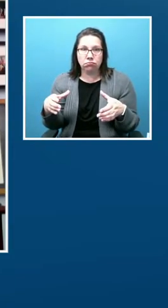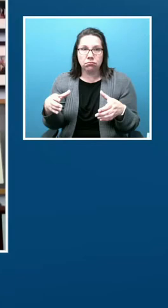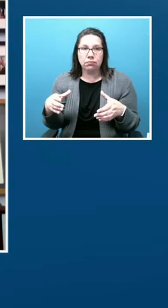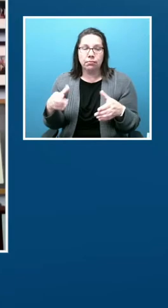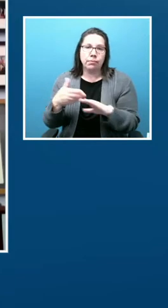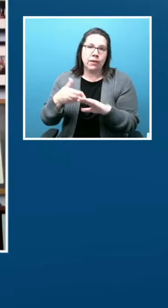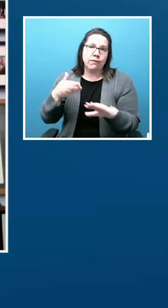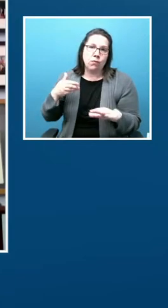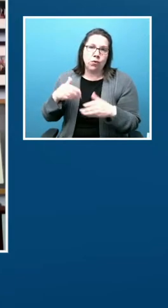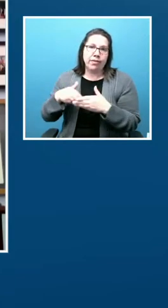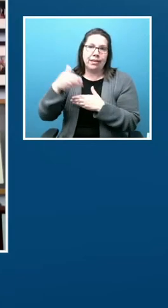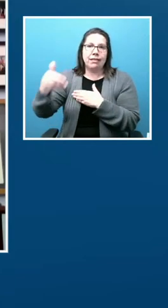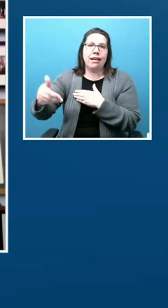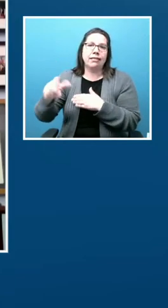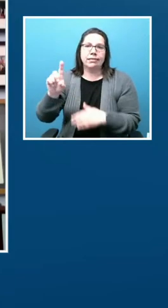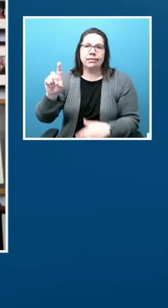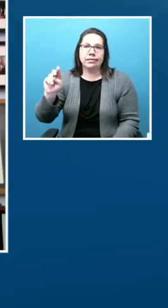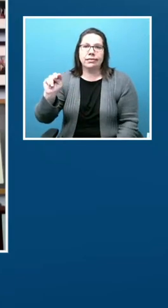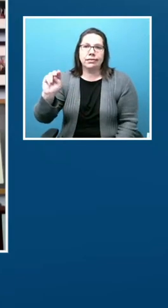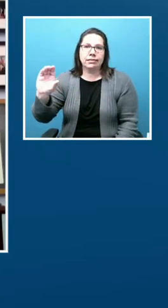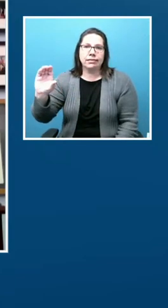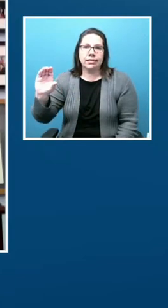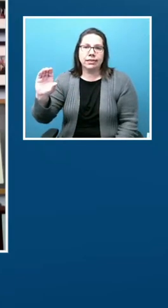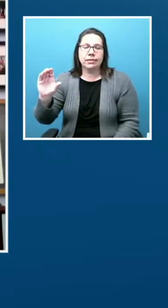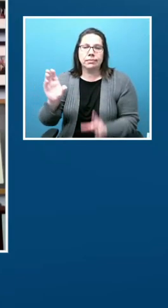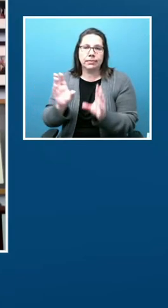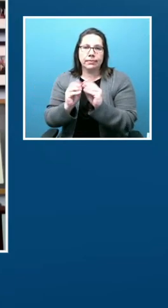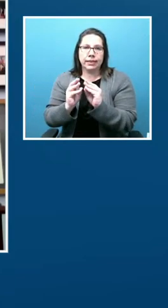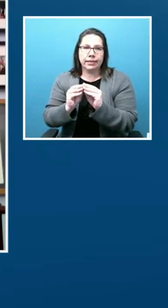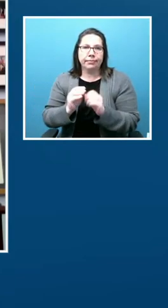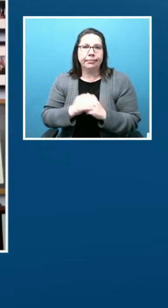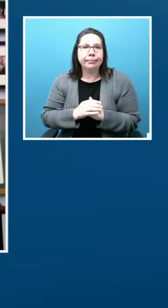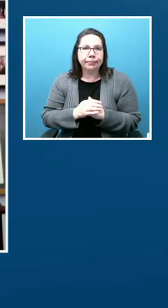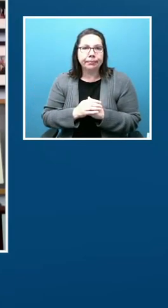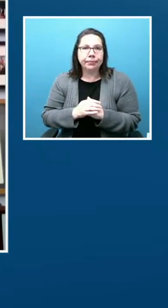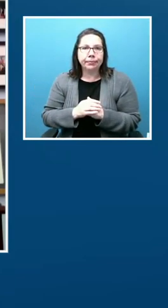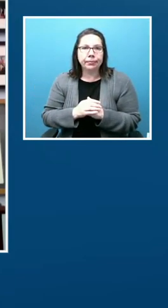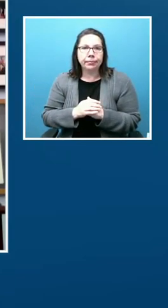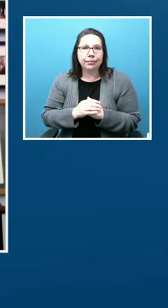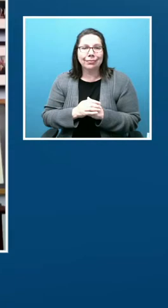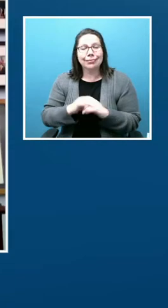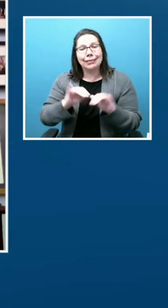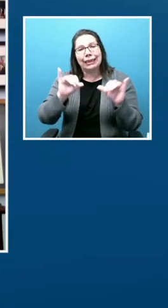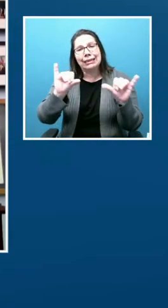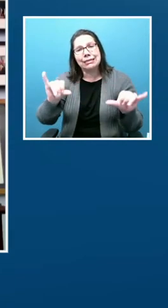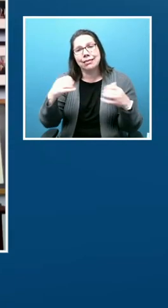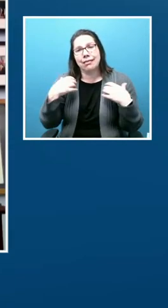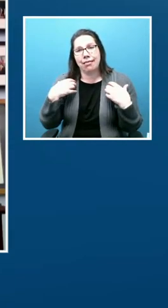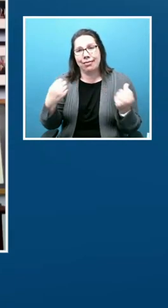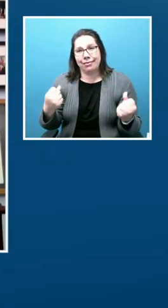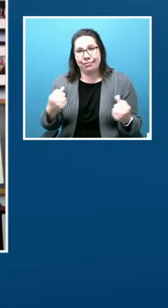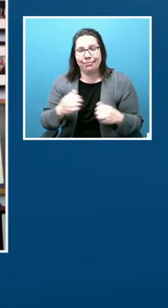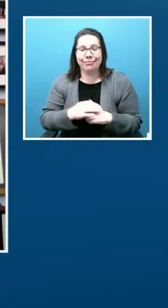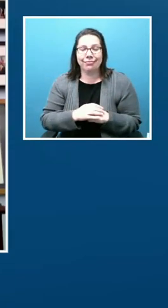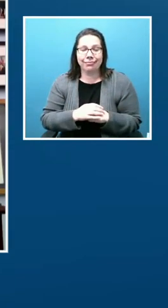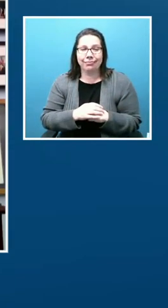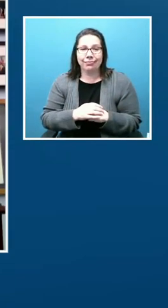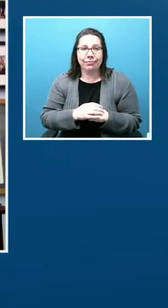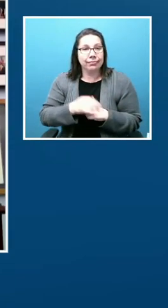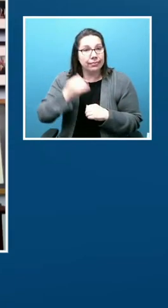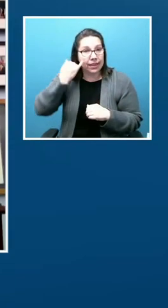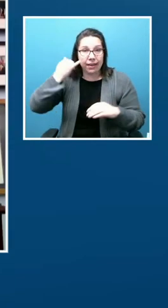before our next DNC meeting. Please stay healthy. And if you have not done